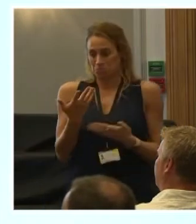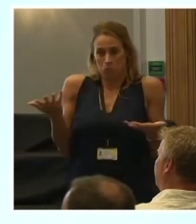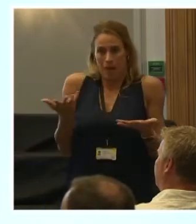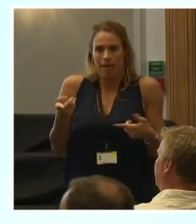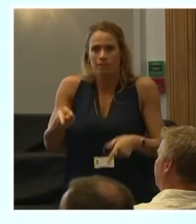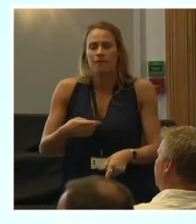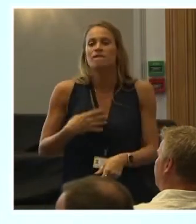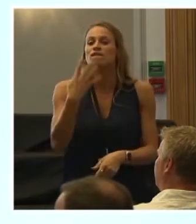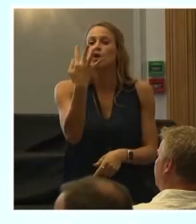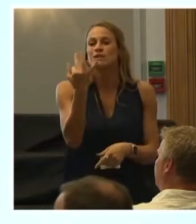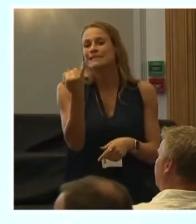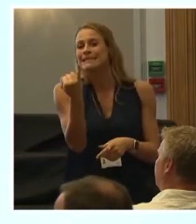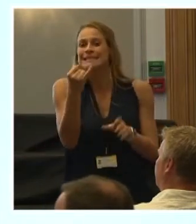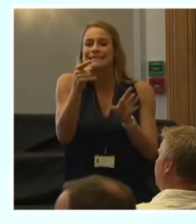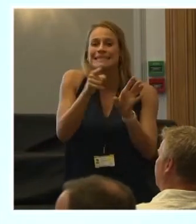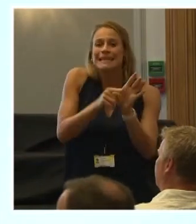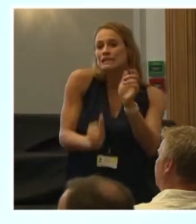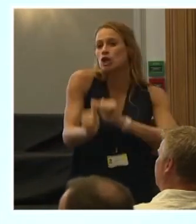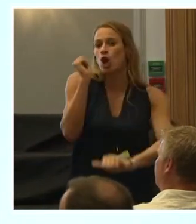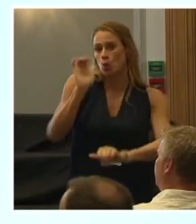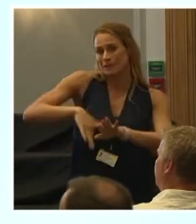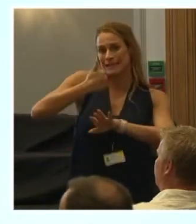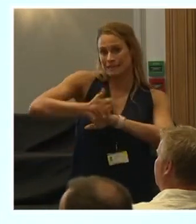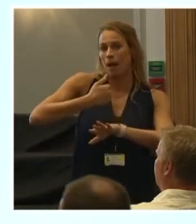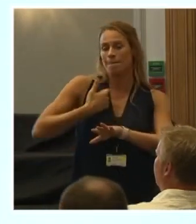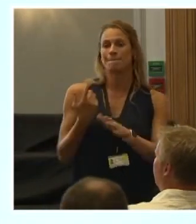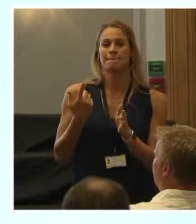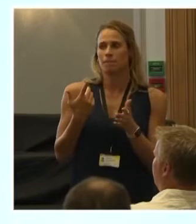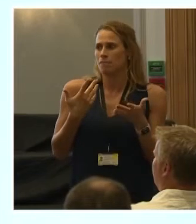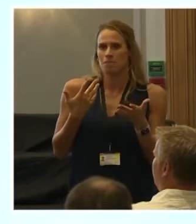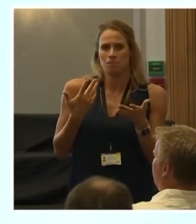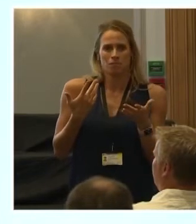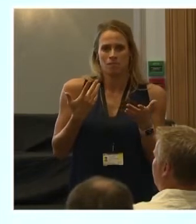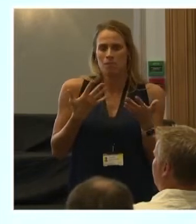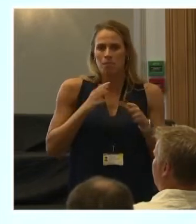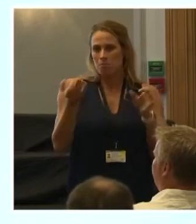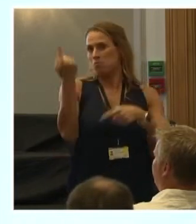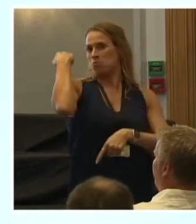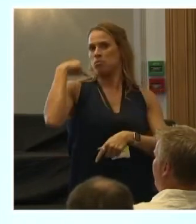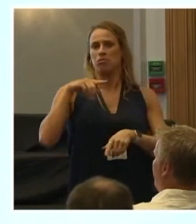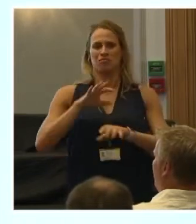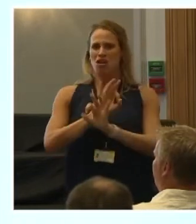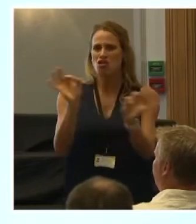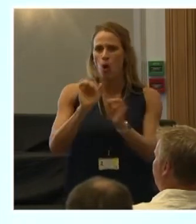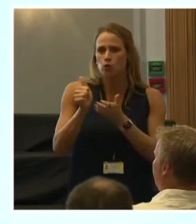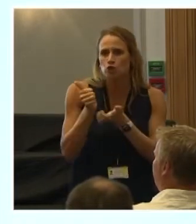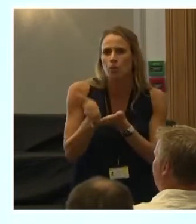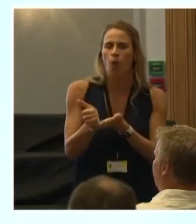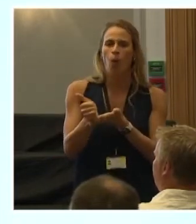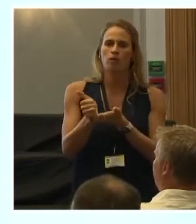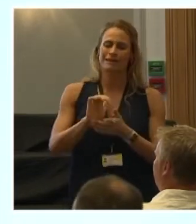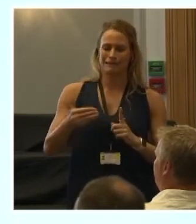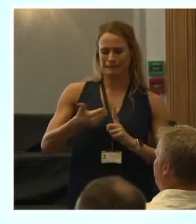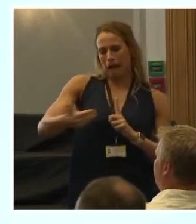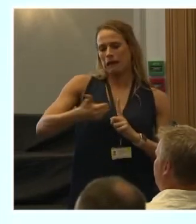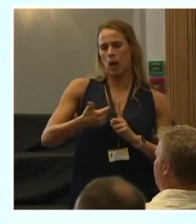started something for a group of people where previously there was nothing except a diagnosis, a well-wish, and